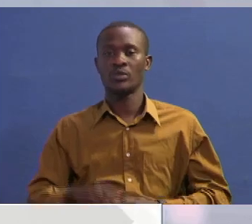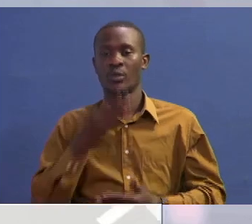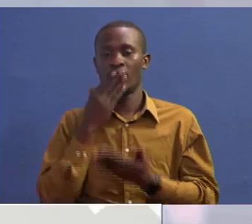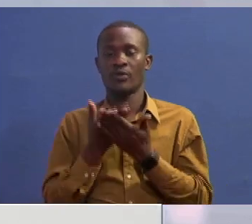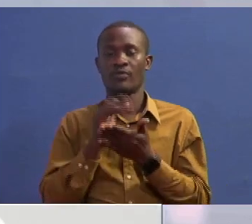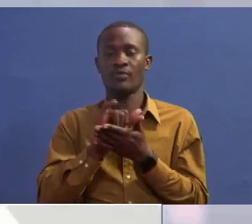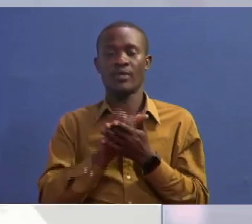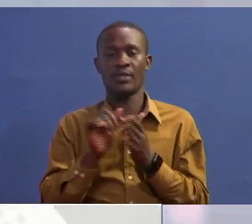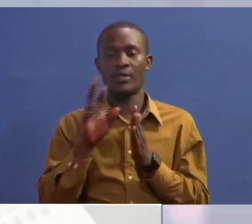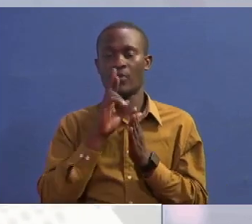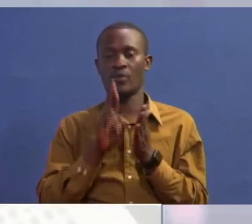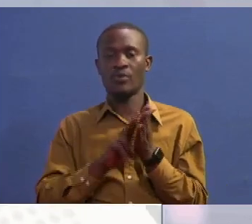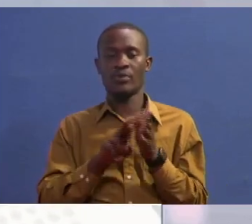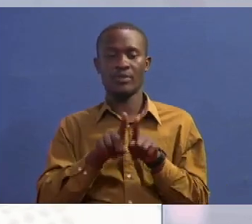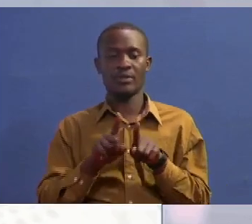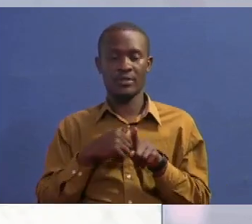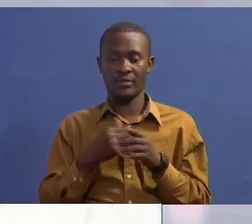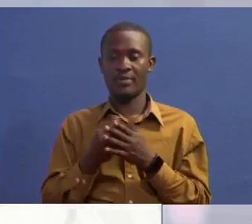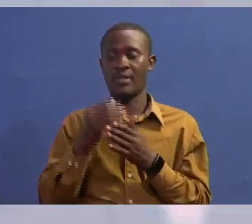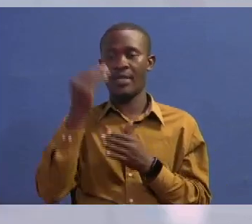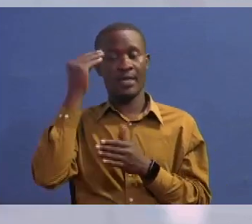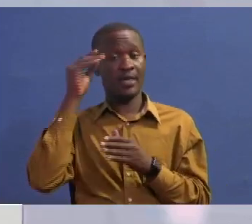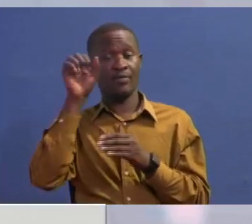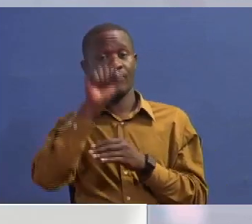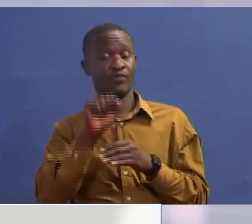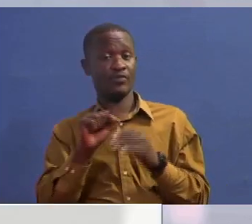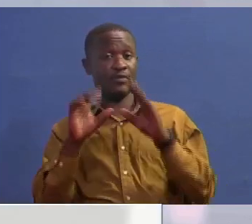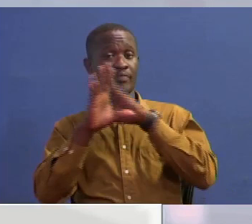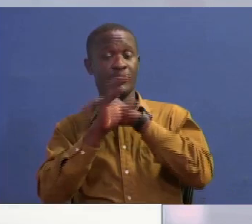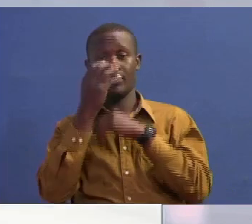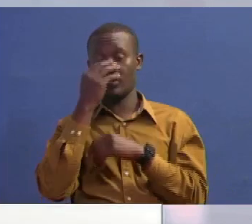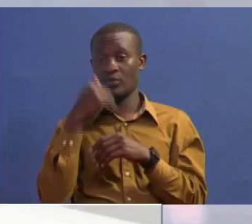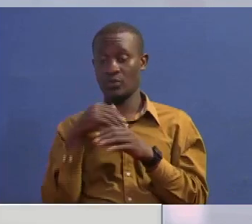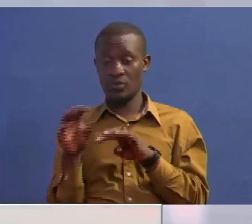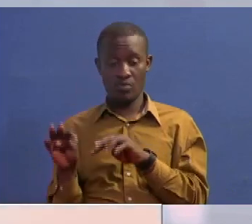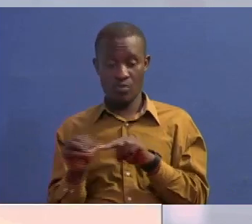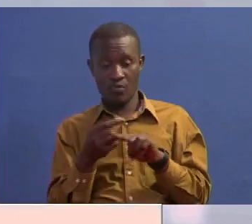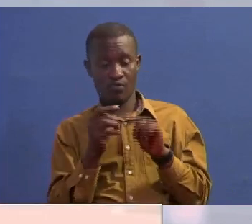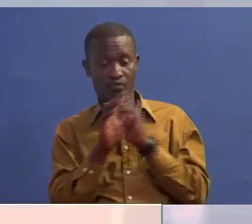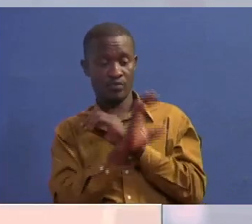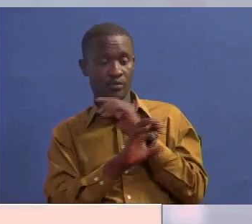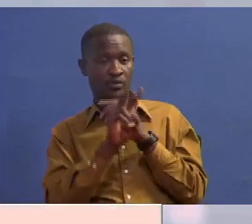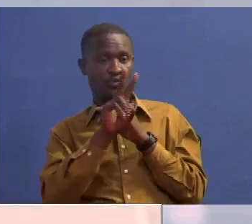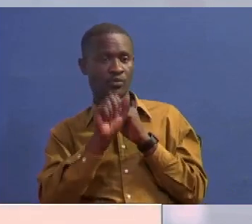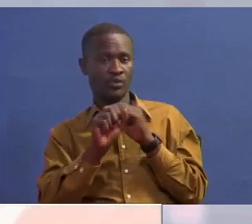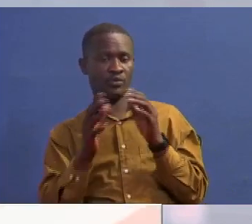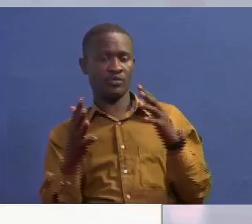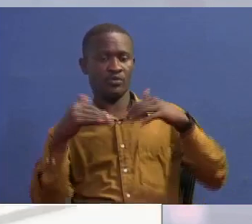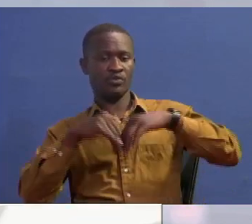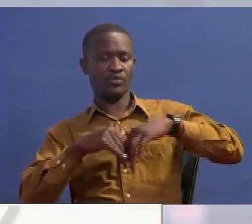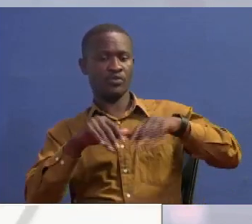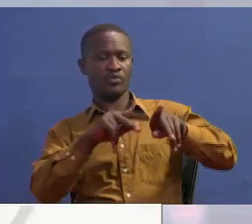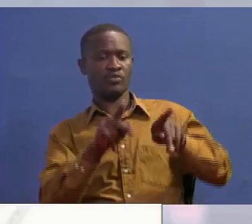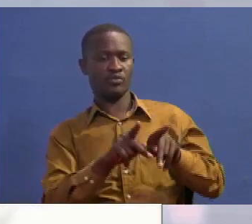Reporting now, still on the head of state, President Williiam Ruto left the country for 28th Conference of Parties, if you